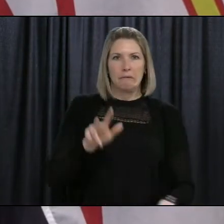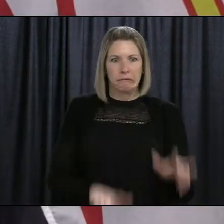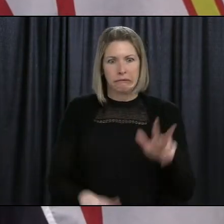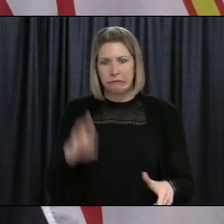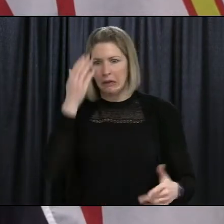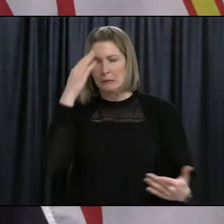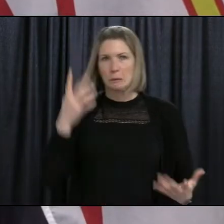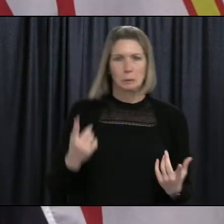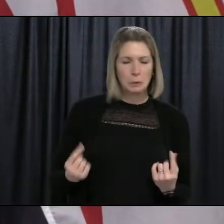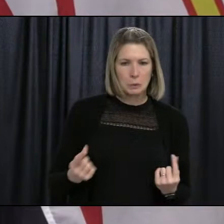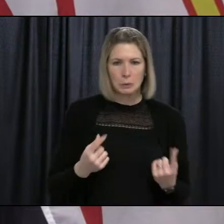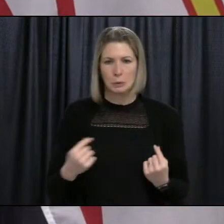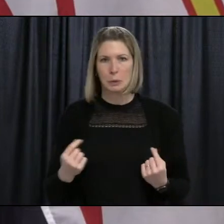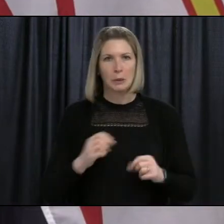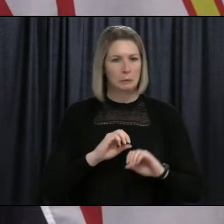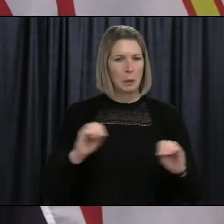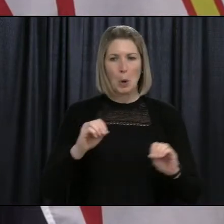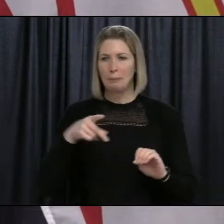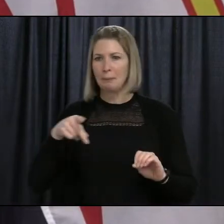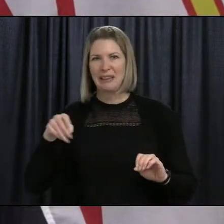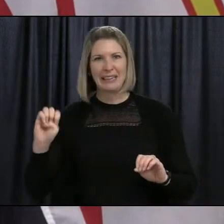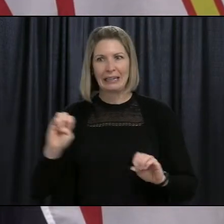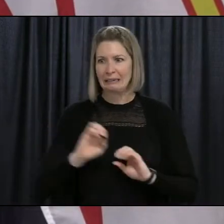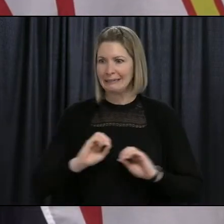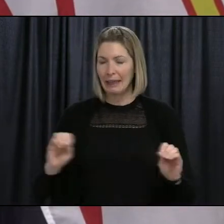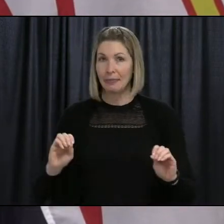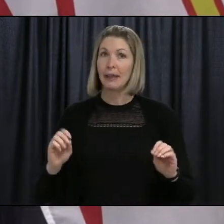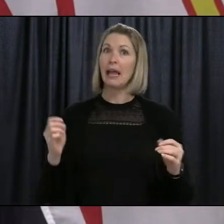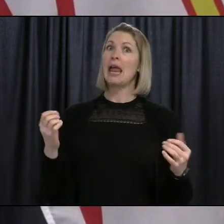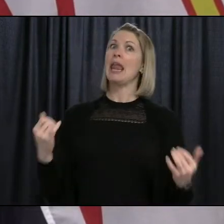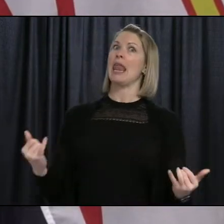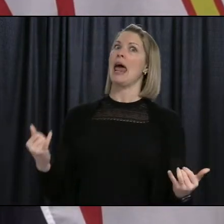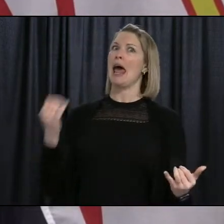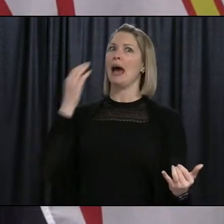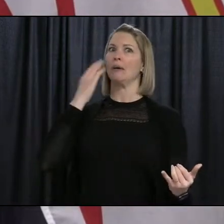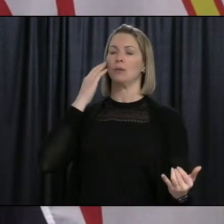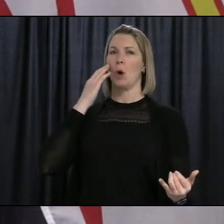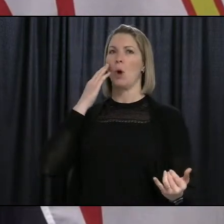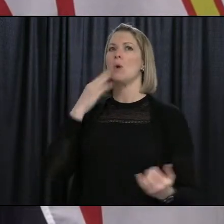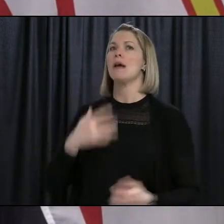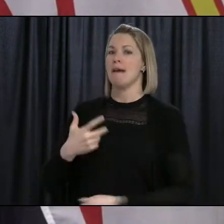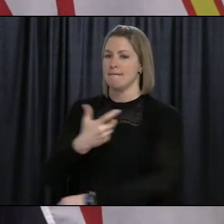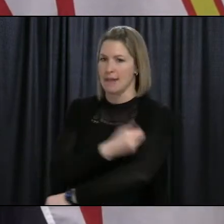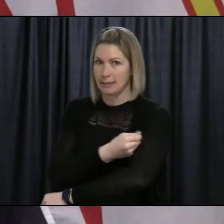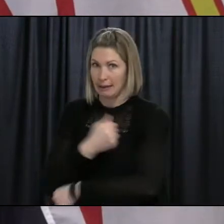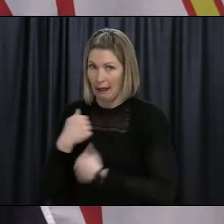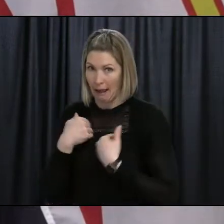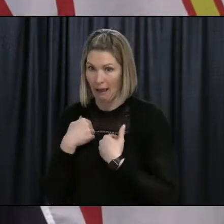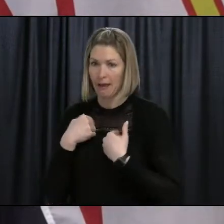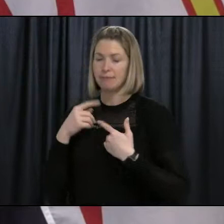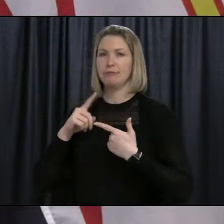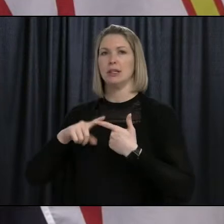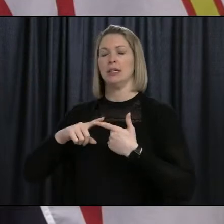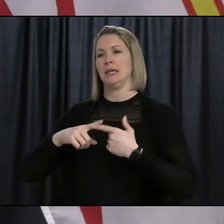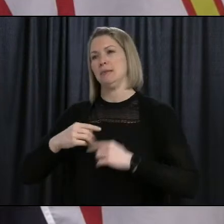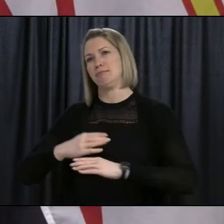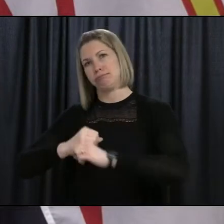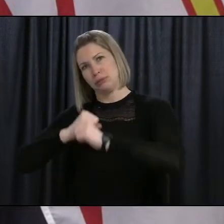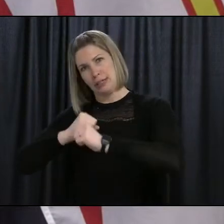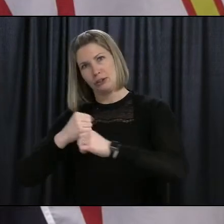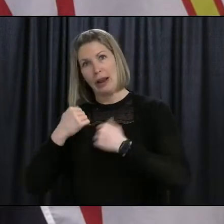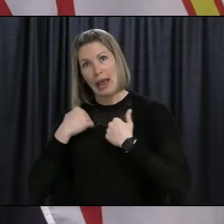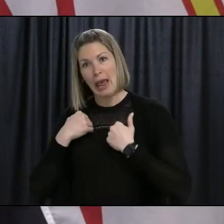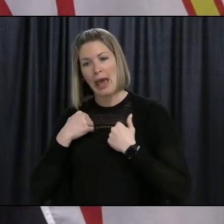each day we have more people vaccinated. We know when and how to lift restrictions in a safe manner, and there is absolutely a light at the end of the